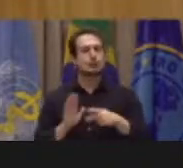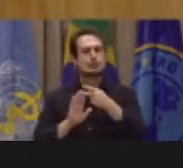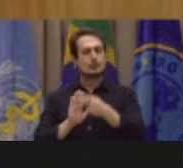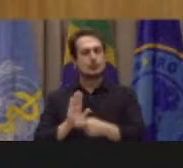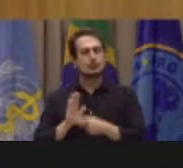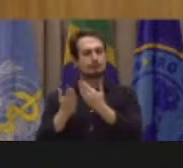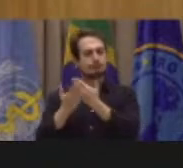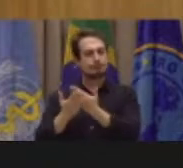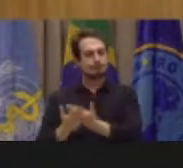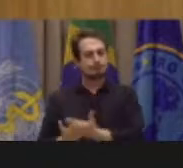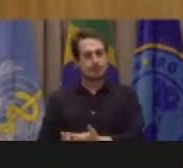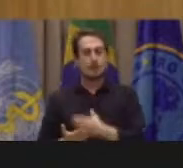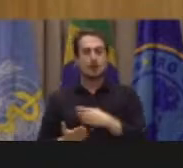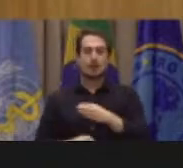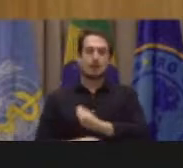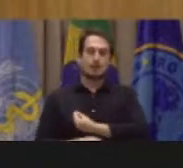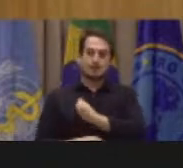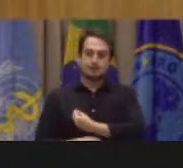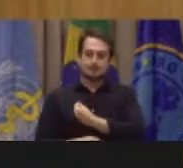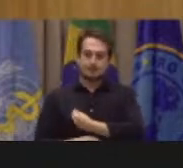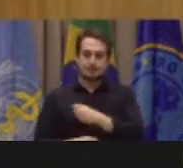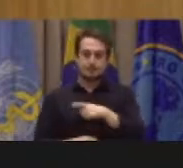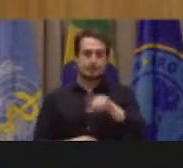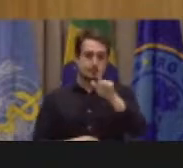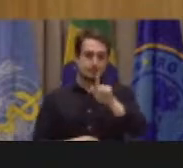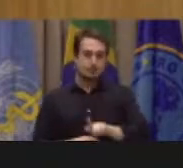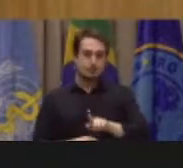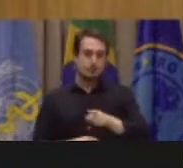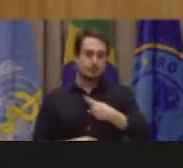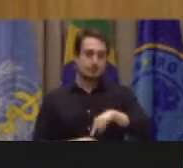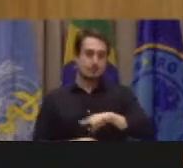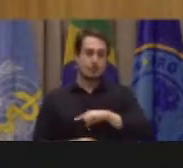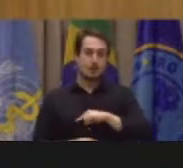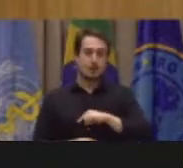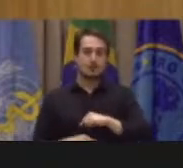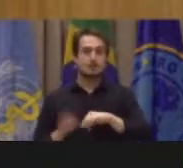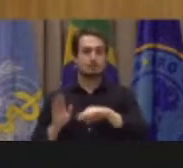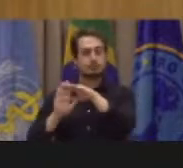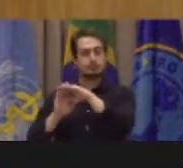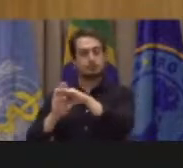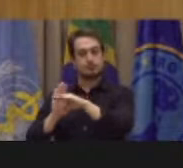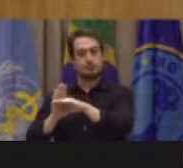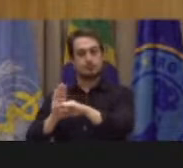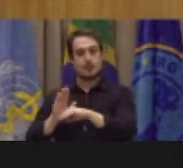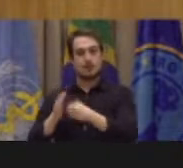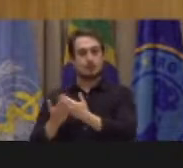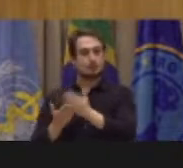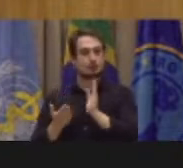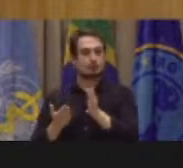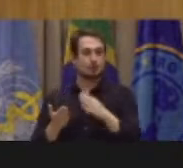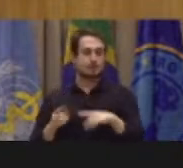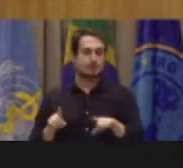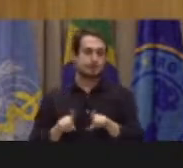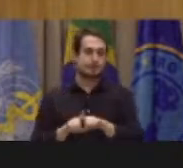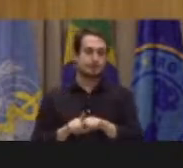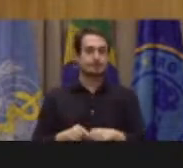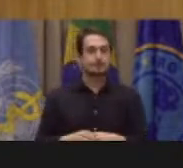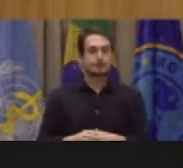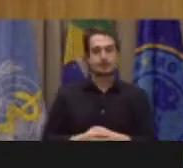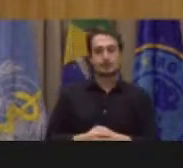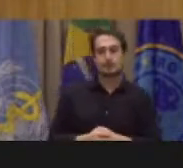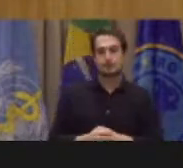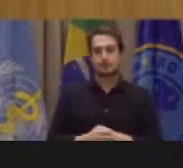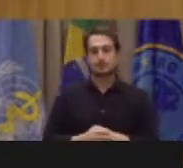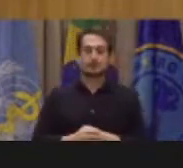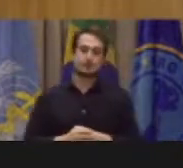a research project that was happening before for pregnant women, the reports were